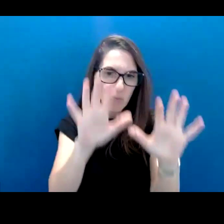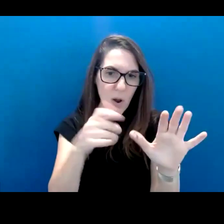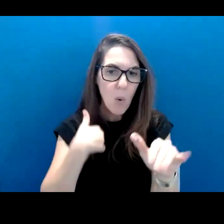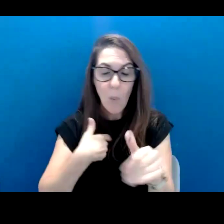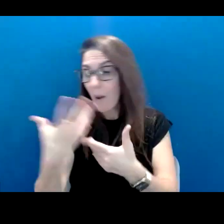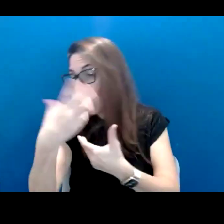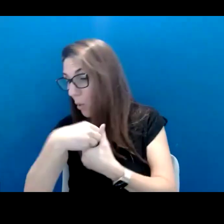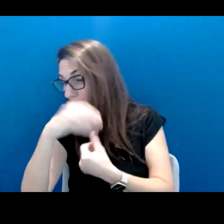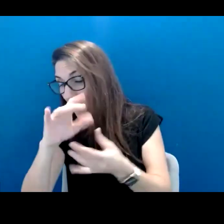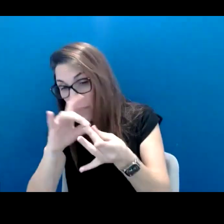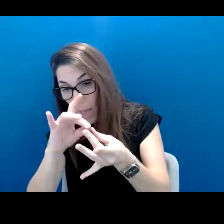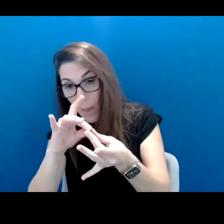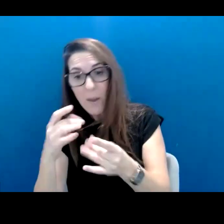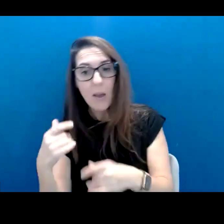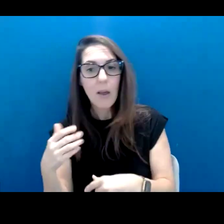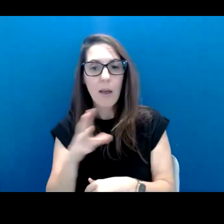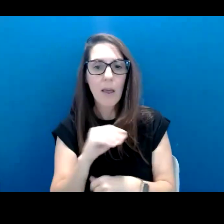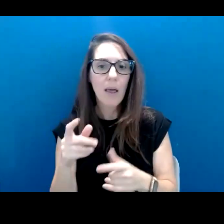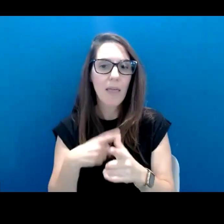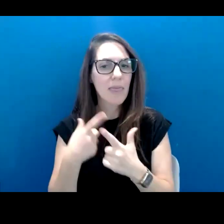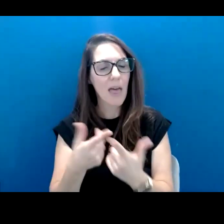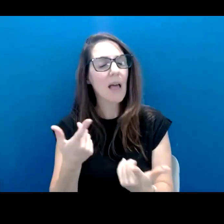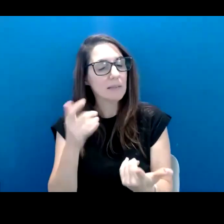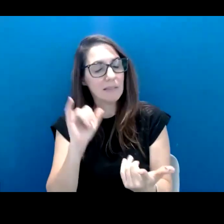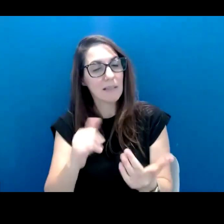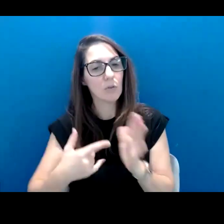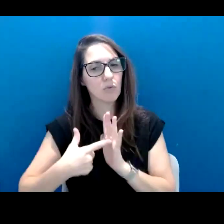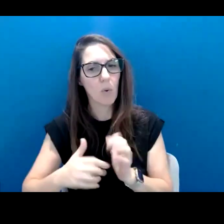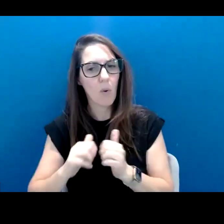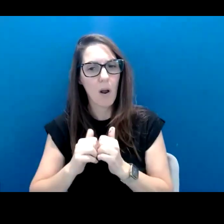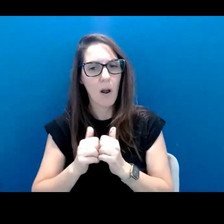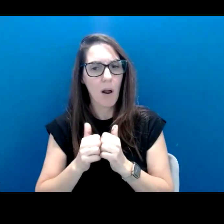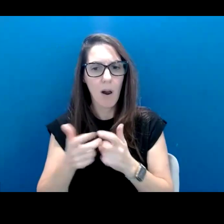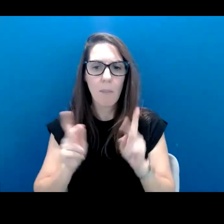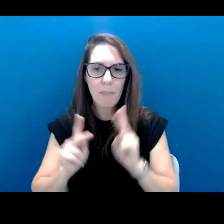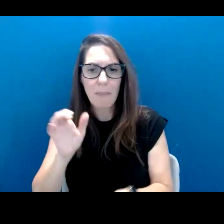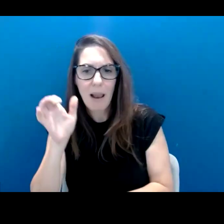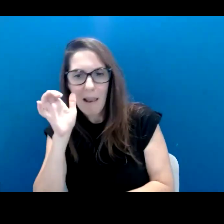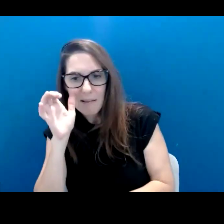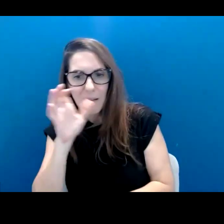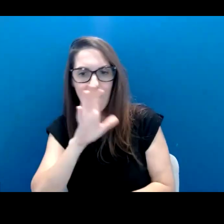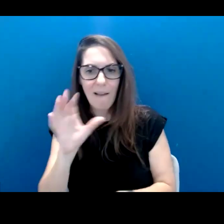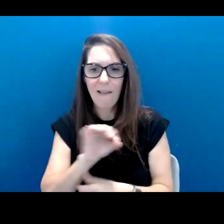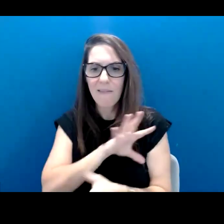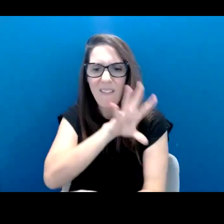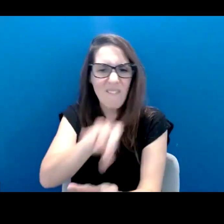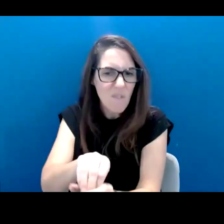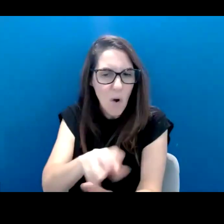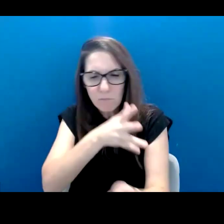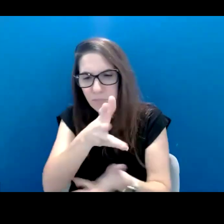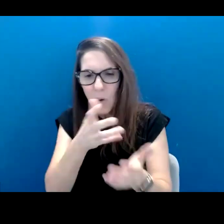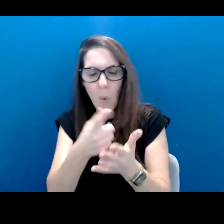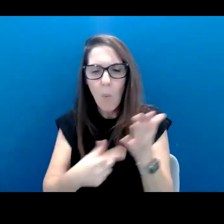or it didn't fit and we did, like that is a way of showing people that we're actually listening and engaging with what they're saying. But we